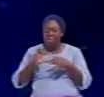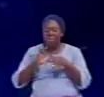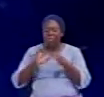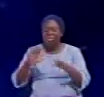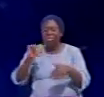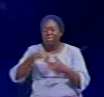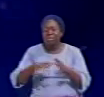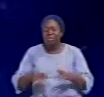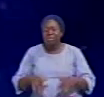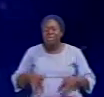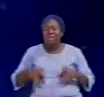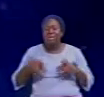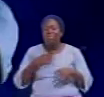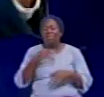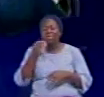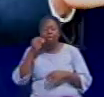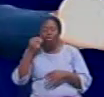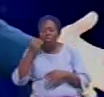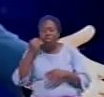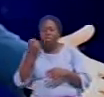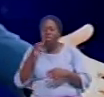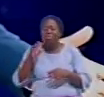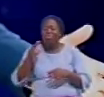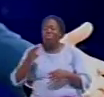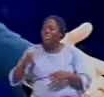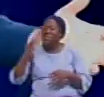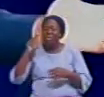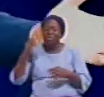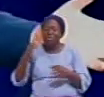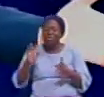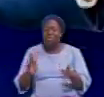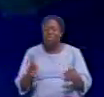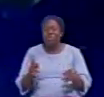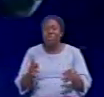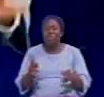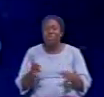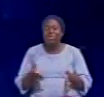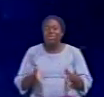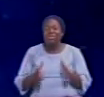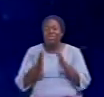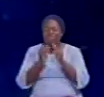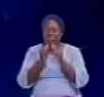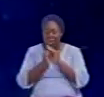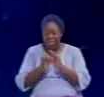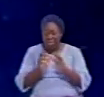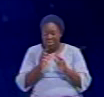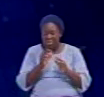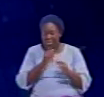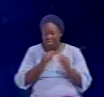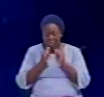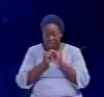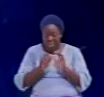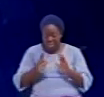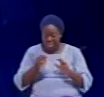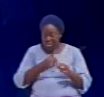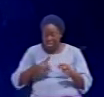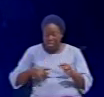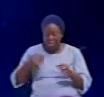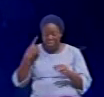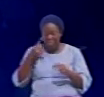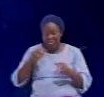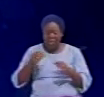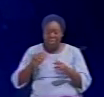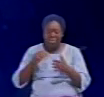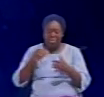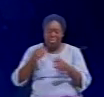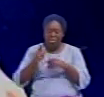the lives and the homes of millions around the world. Let's just bless the name of the Lord for the global reach of the gospel